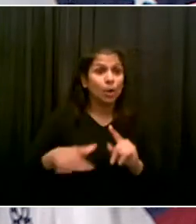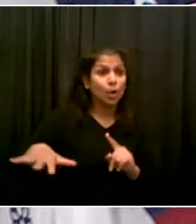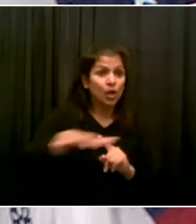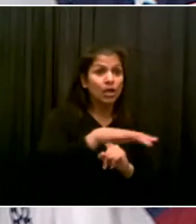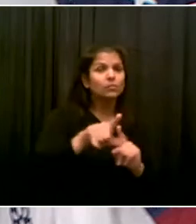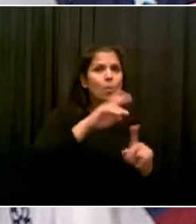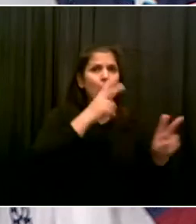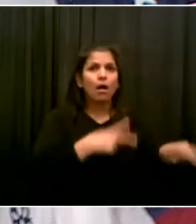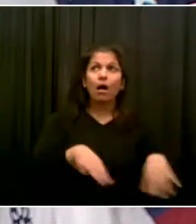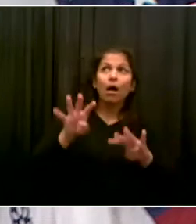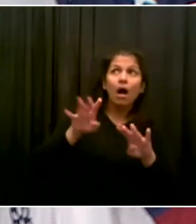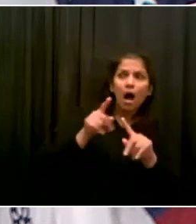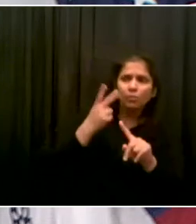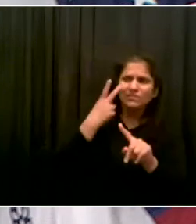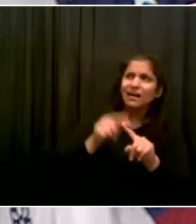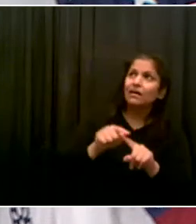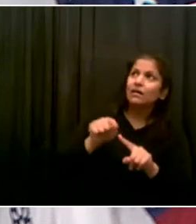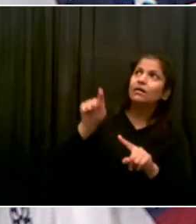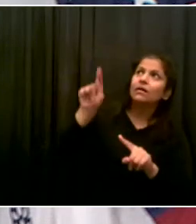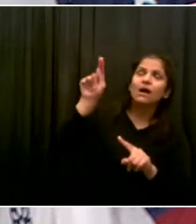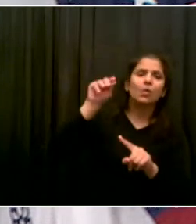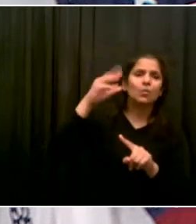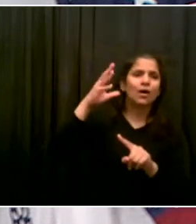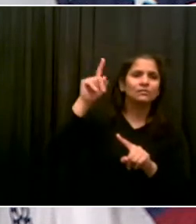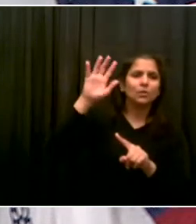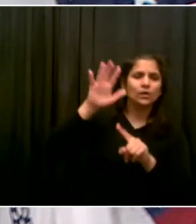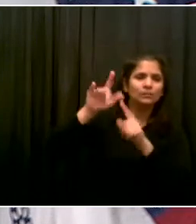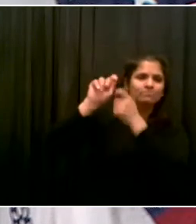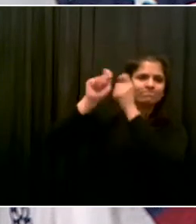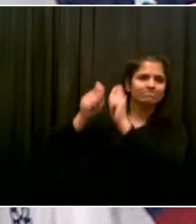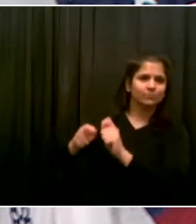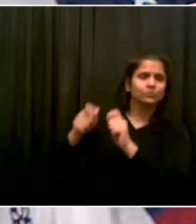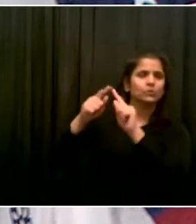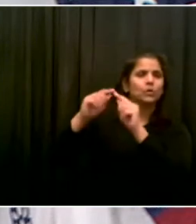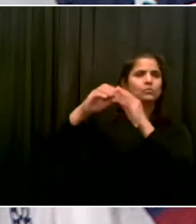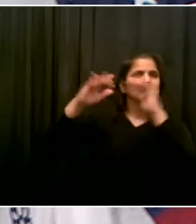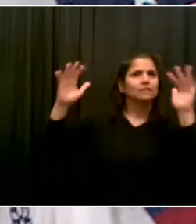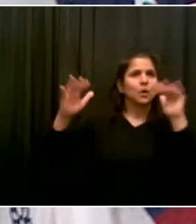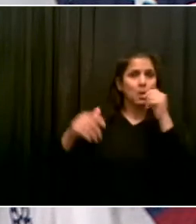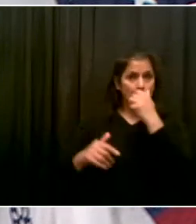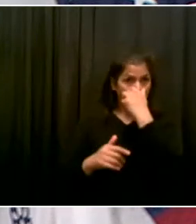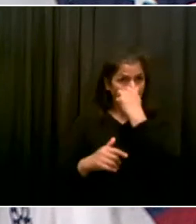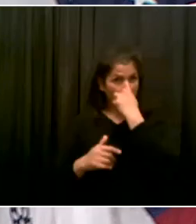I think those efforts can have a very real and fast impact. I really do.